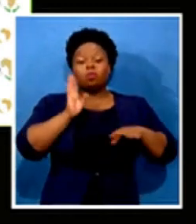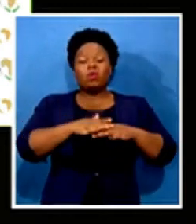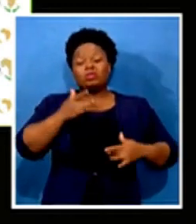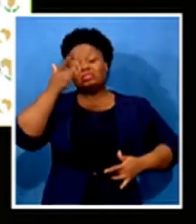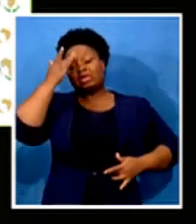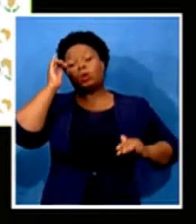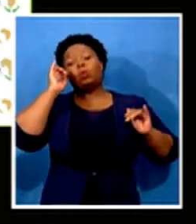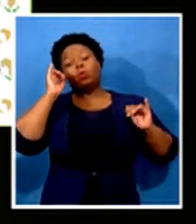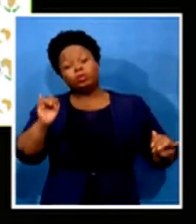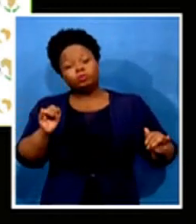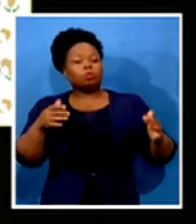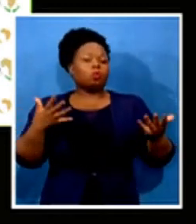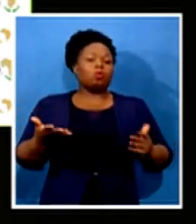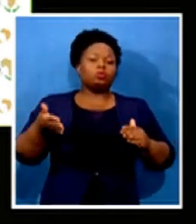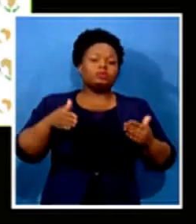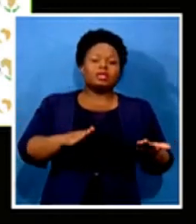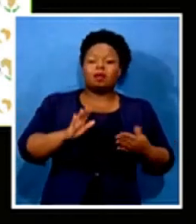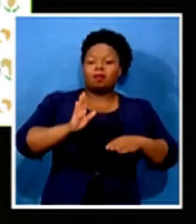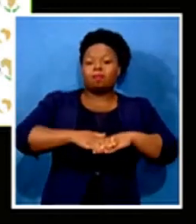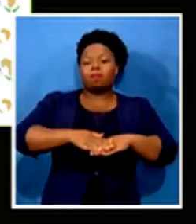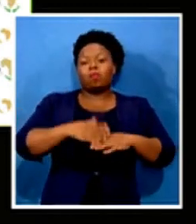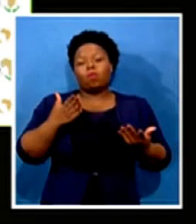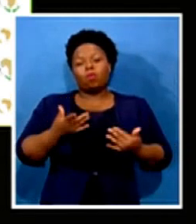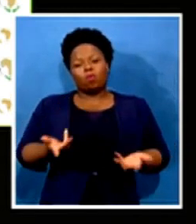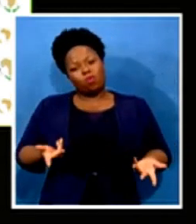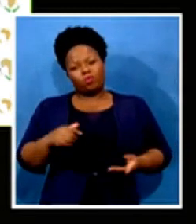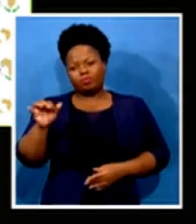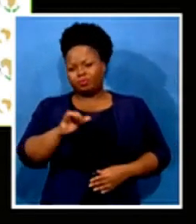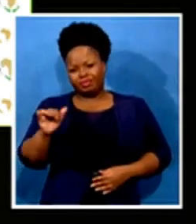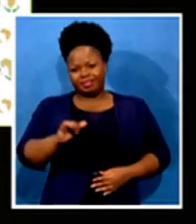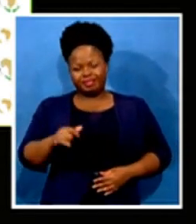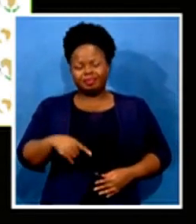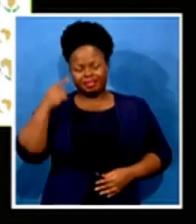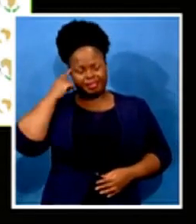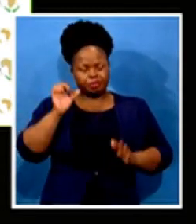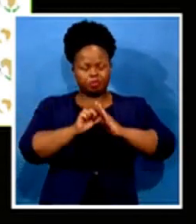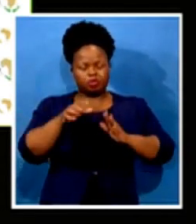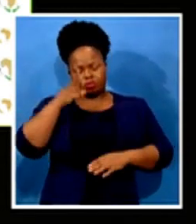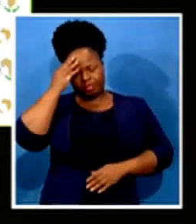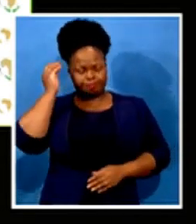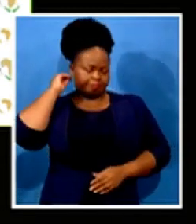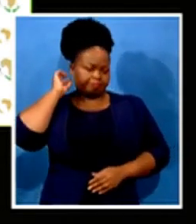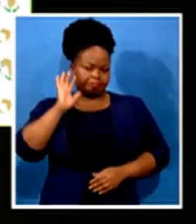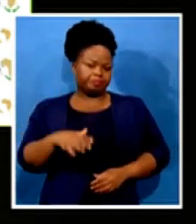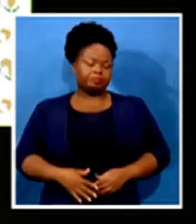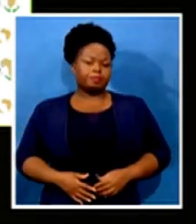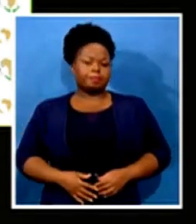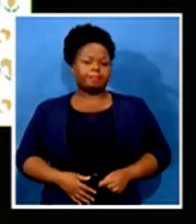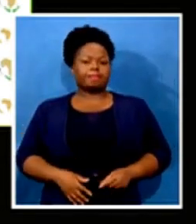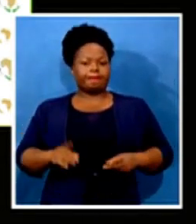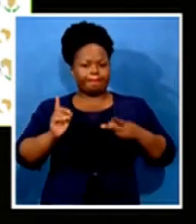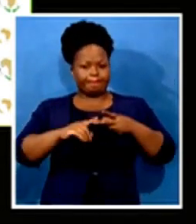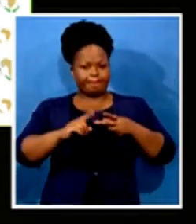than any other strain. I think that is very, very important. The second thing with respect to pathogen genomics is